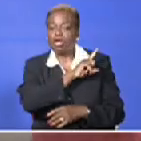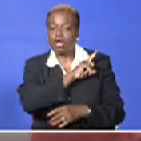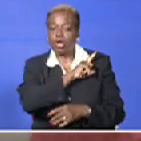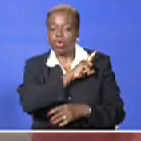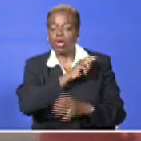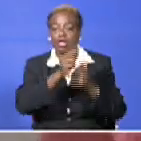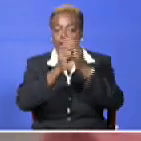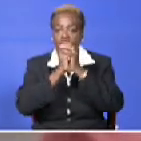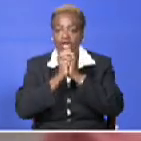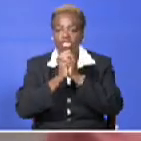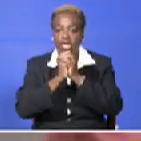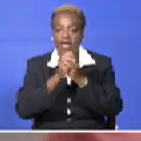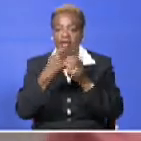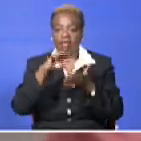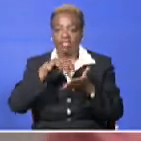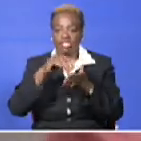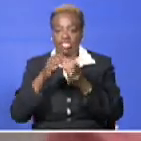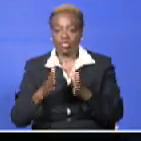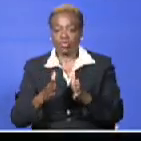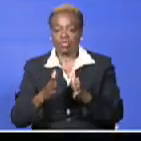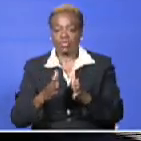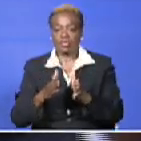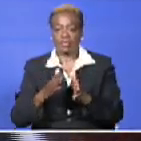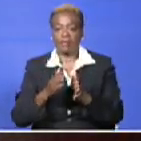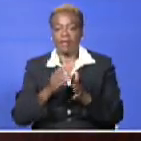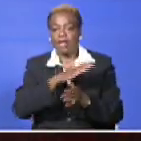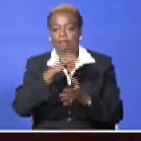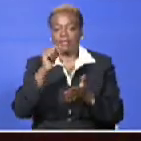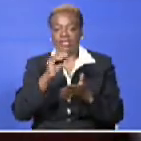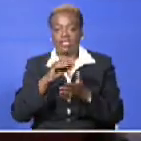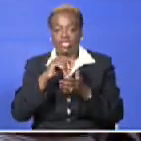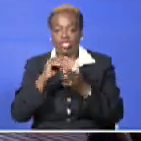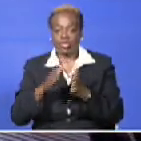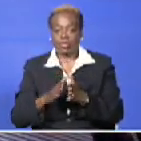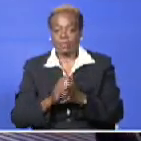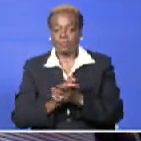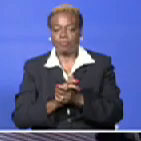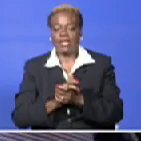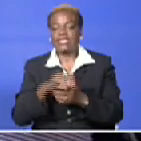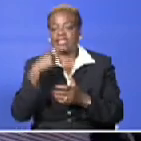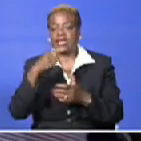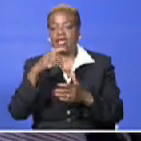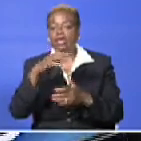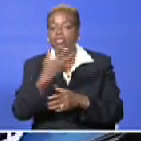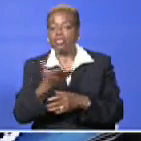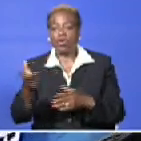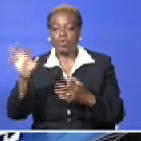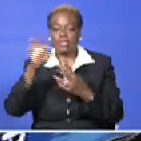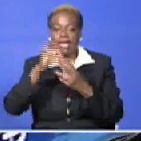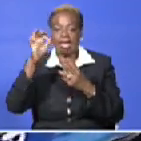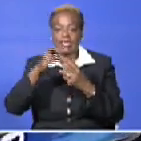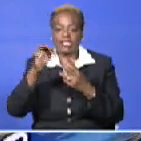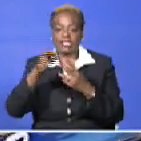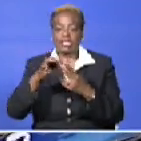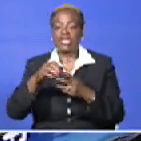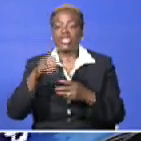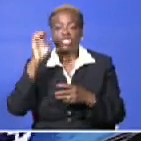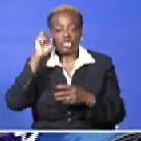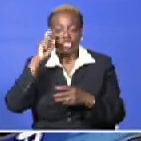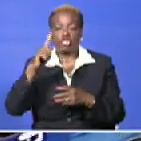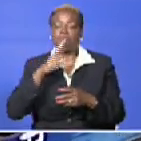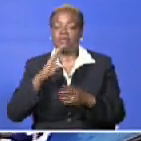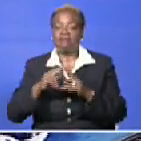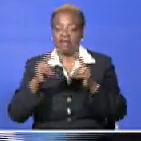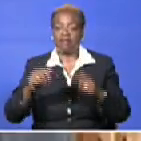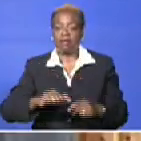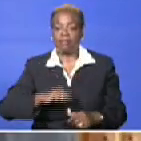preparing the scholars for tertiary level studies, and adding that those selected should feel a sense of accomplishment. Minister Lloyd